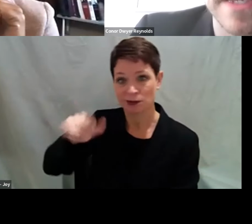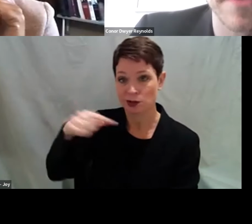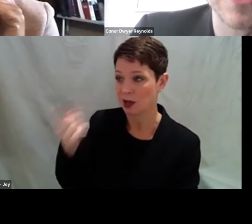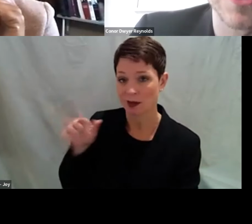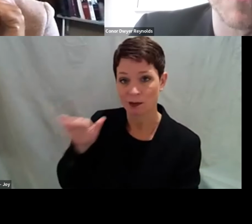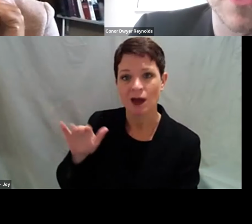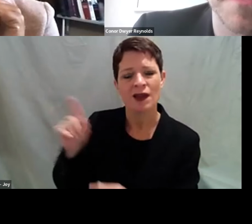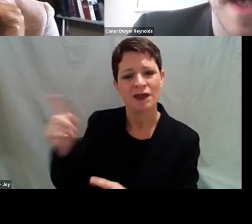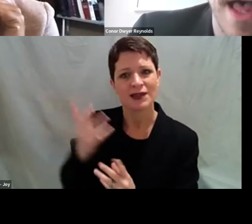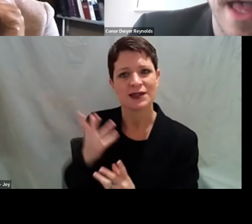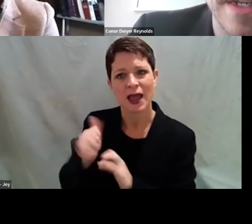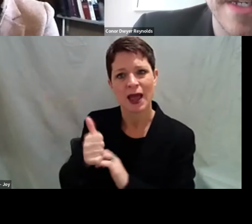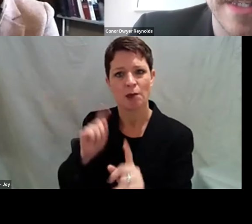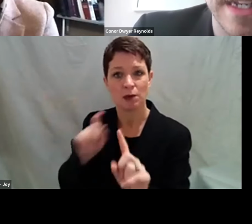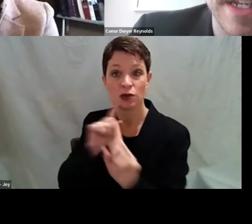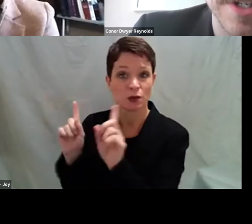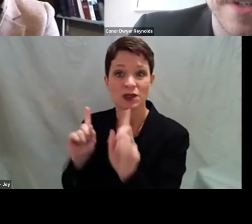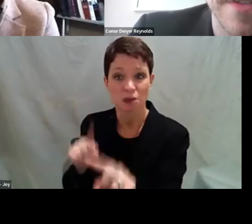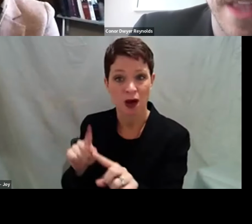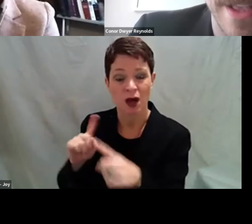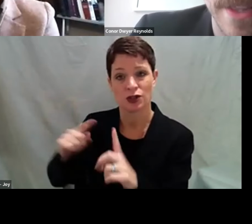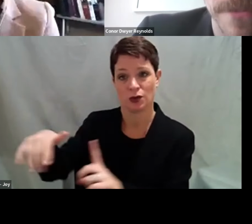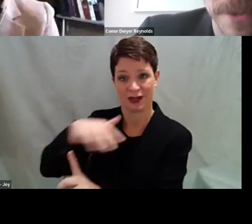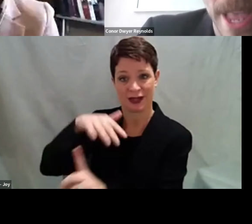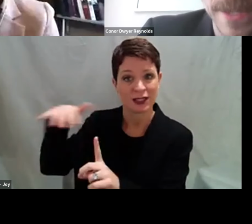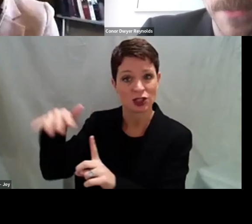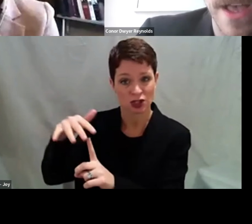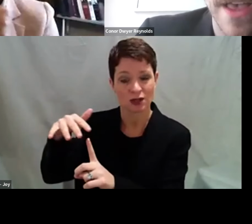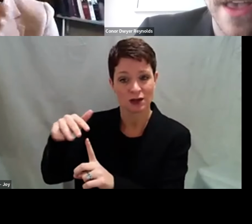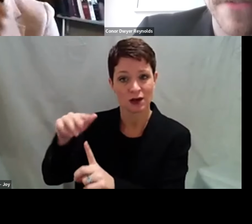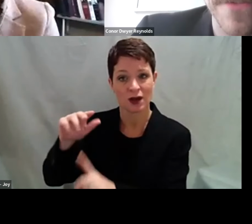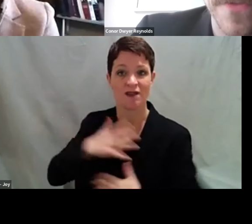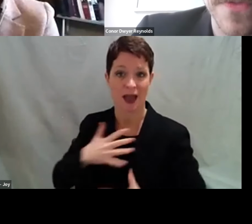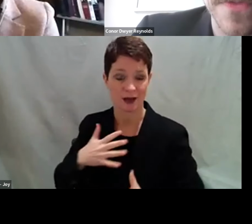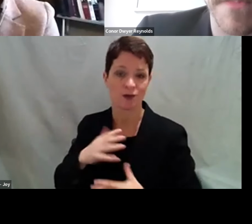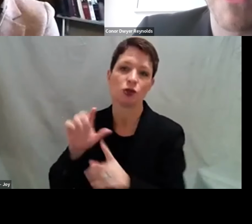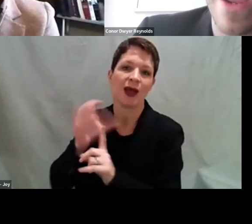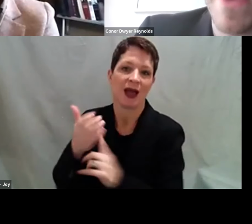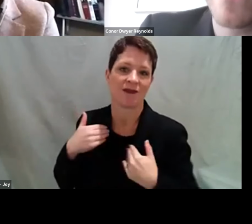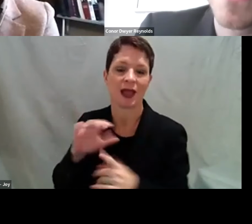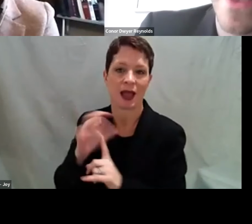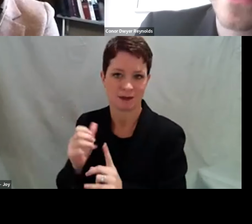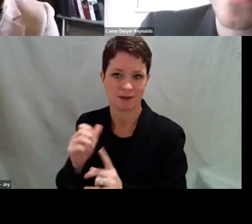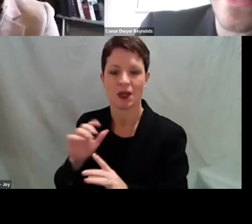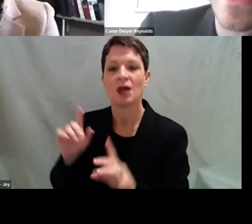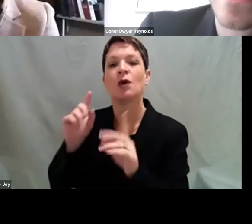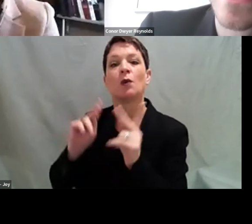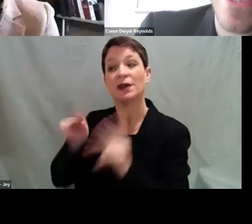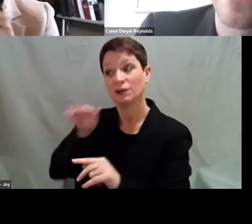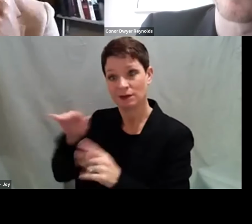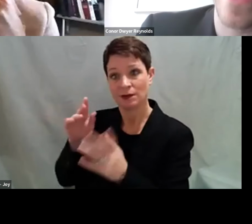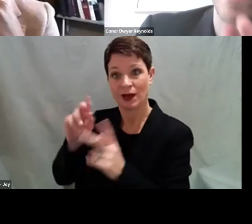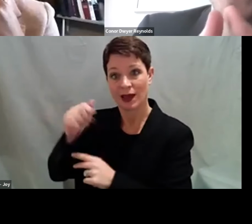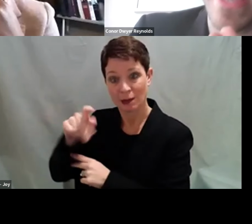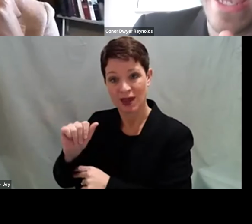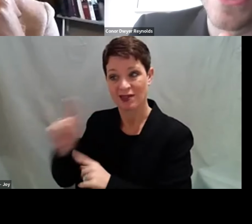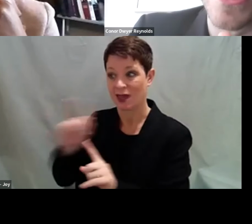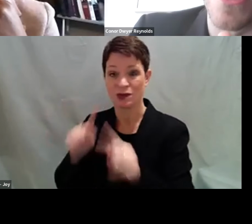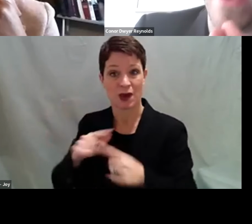how people should respond to the condition of asthma, the primary response is